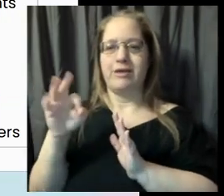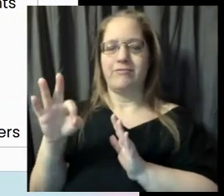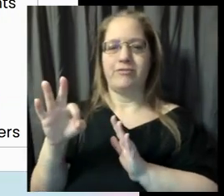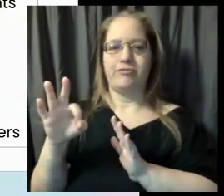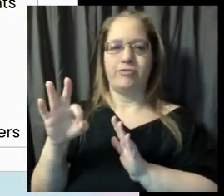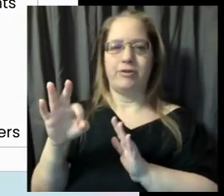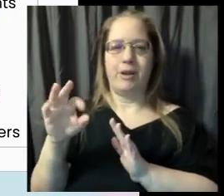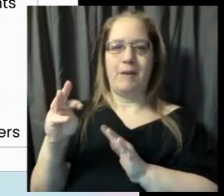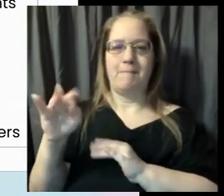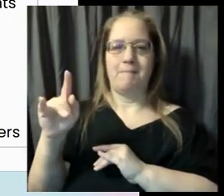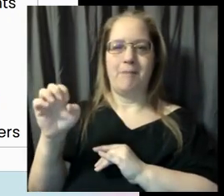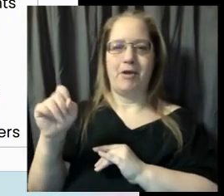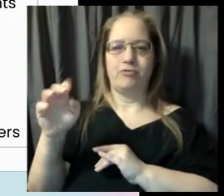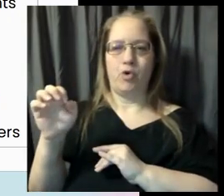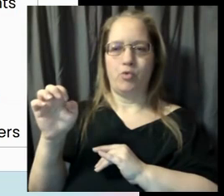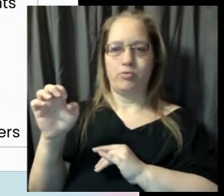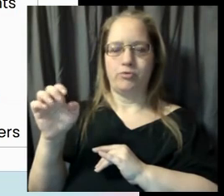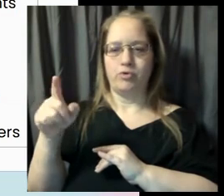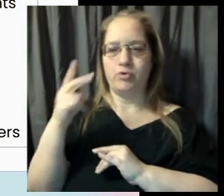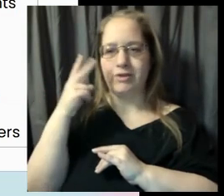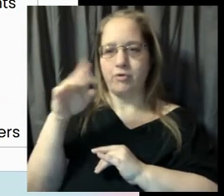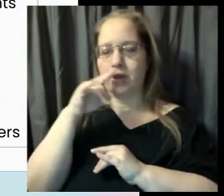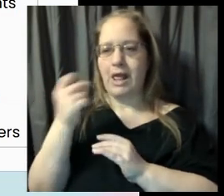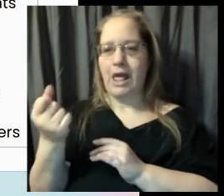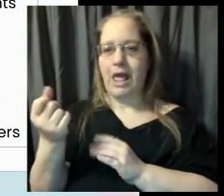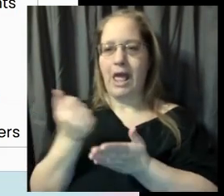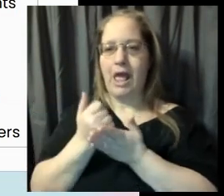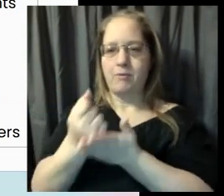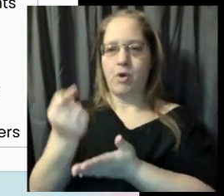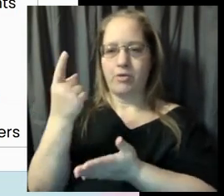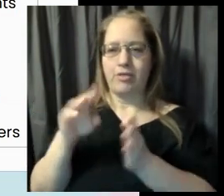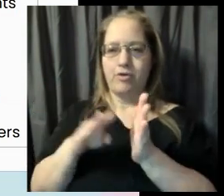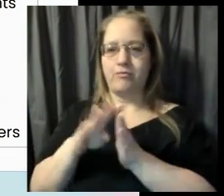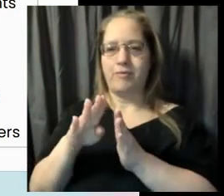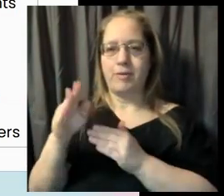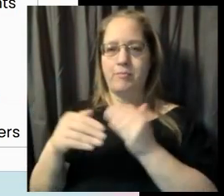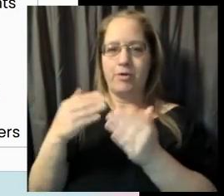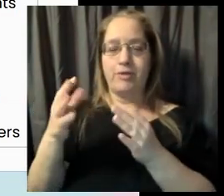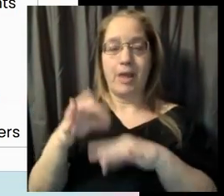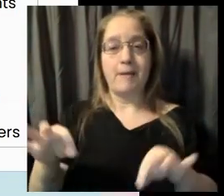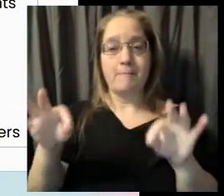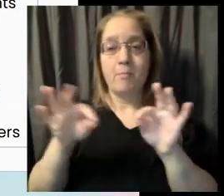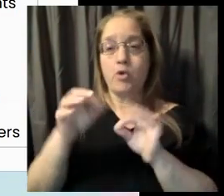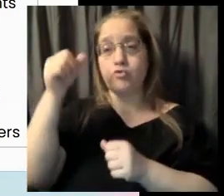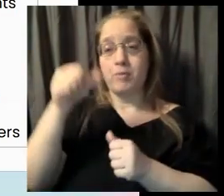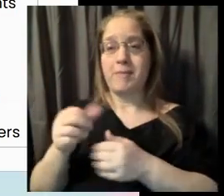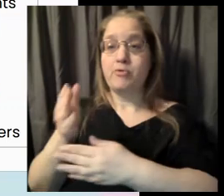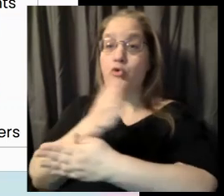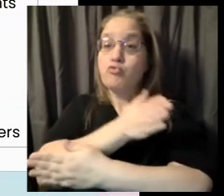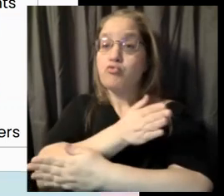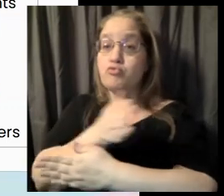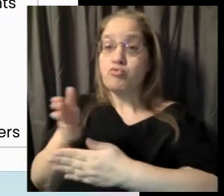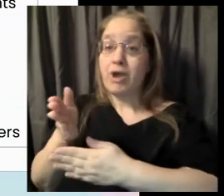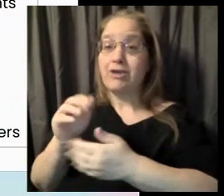your child can help you understand their developmental progress. It is important to remember that there is a range in how these